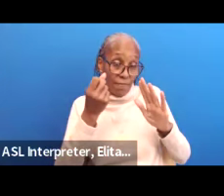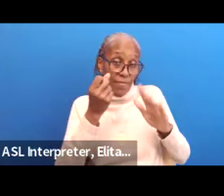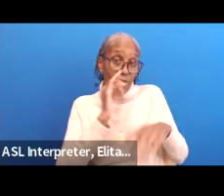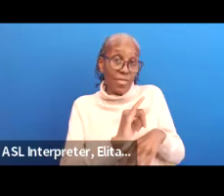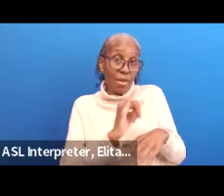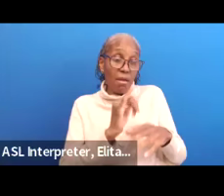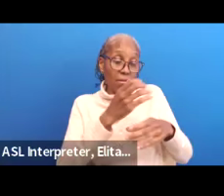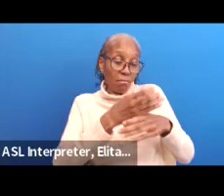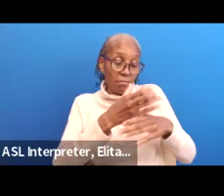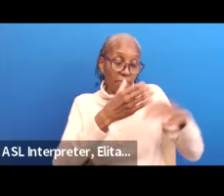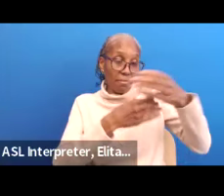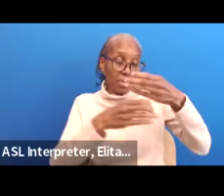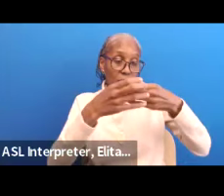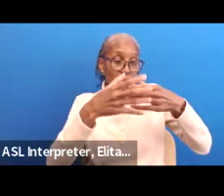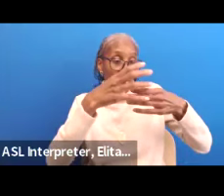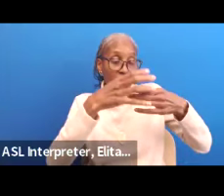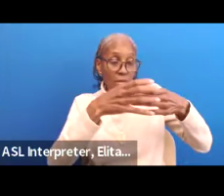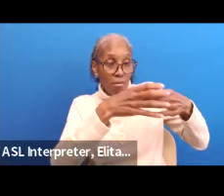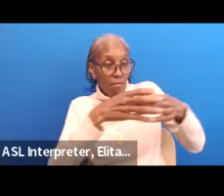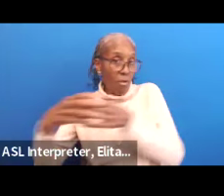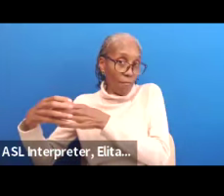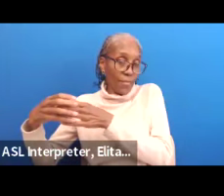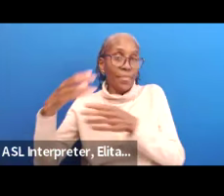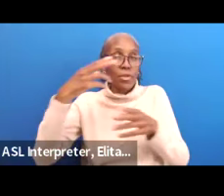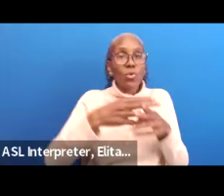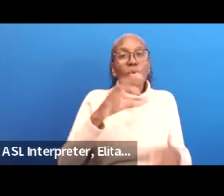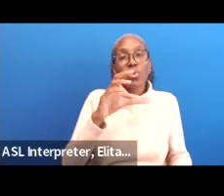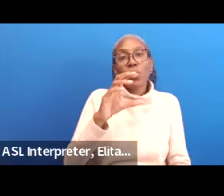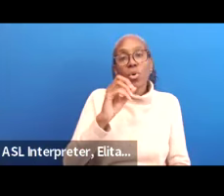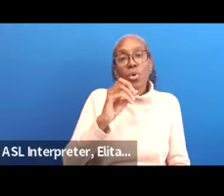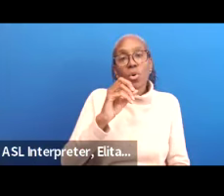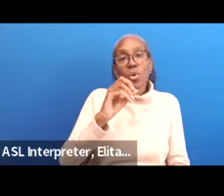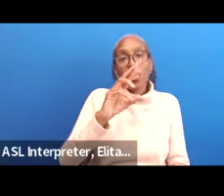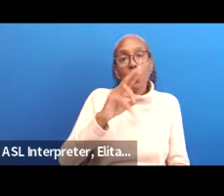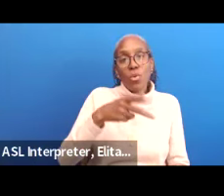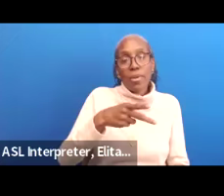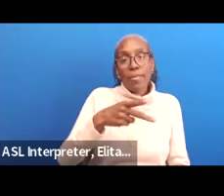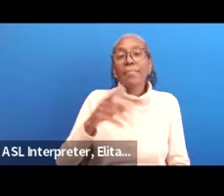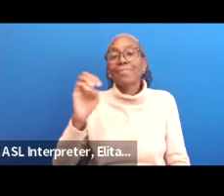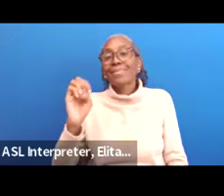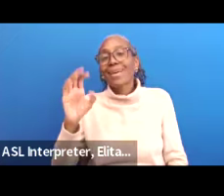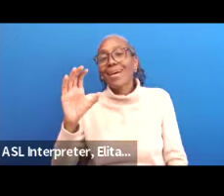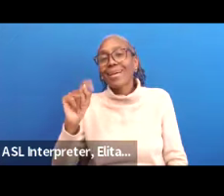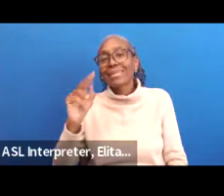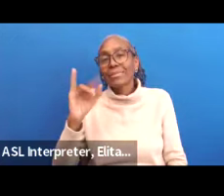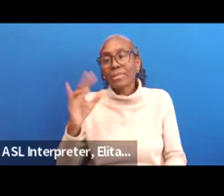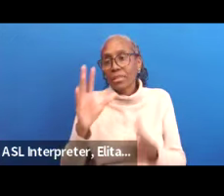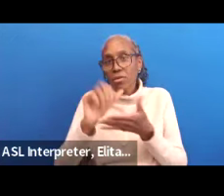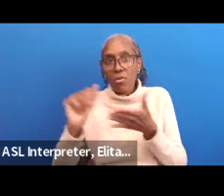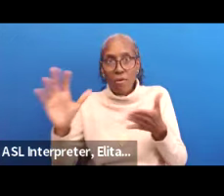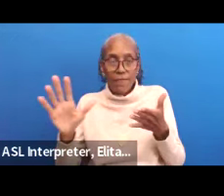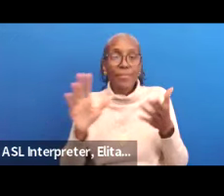the vertebra, then that's a corpectomy. And you can see